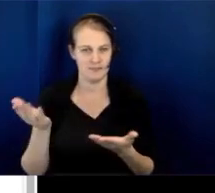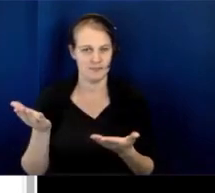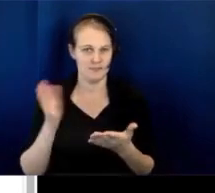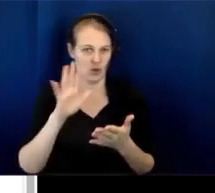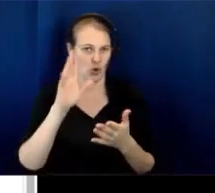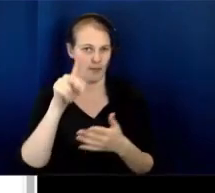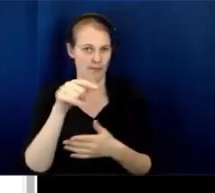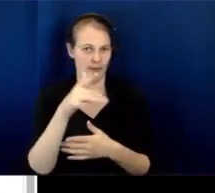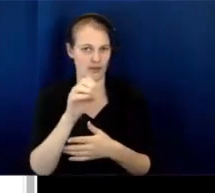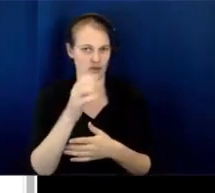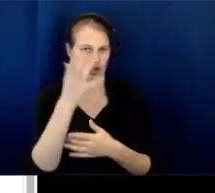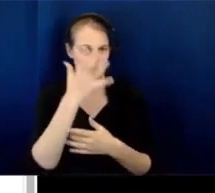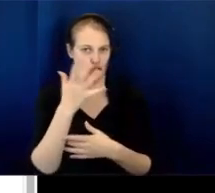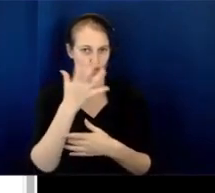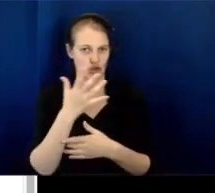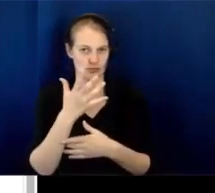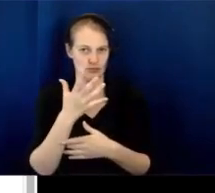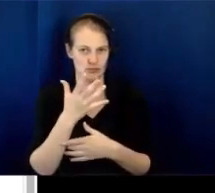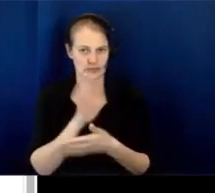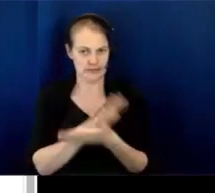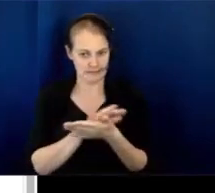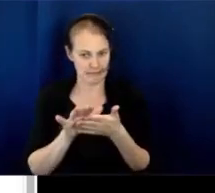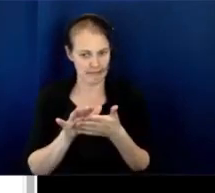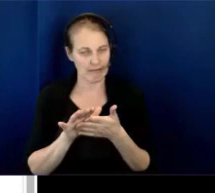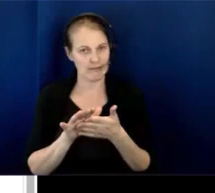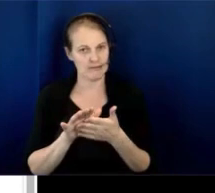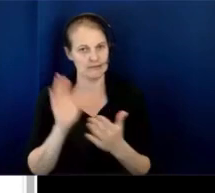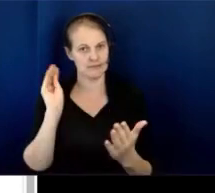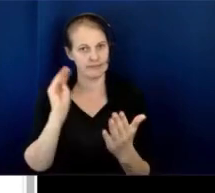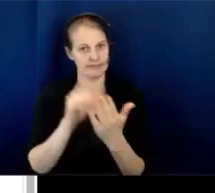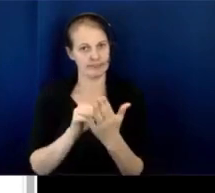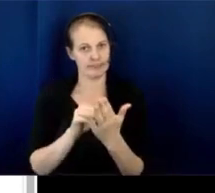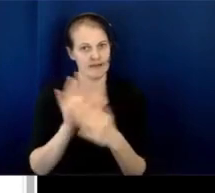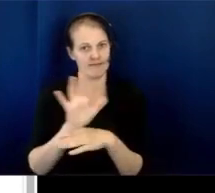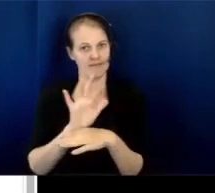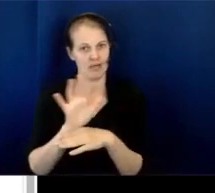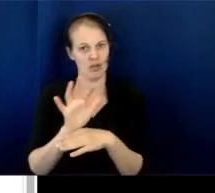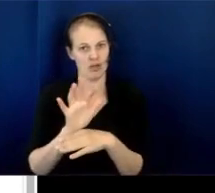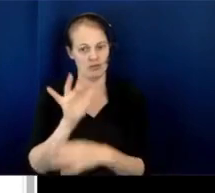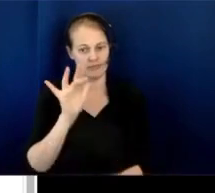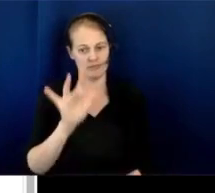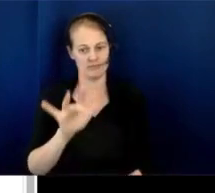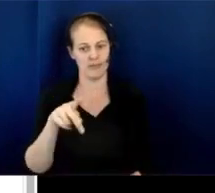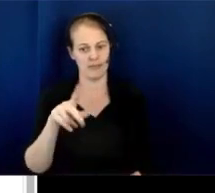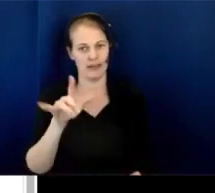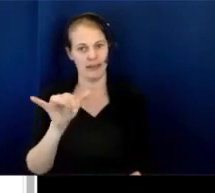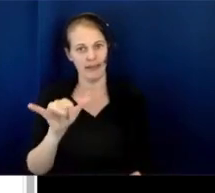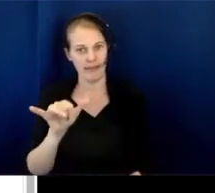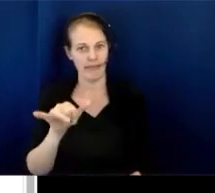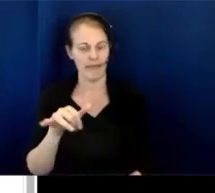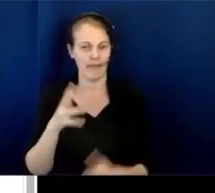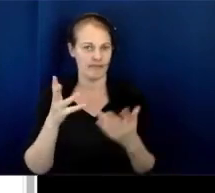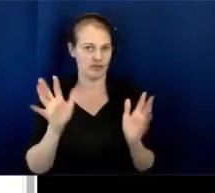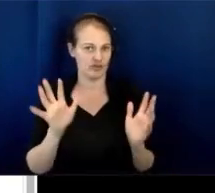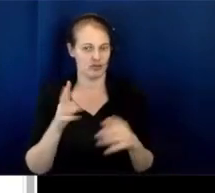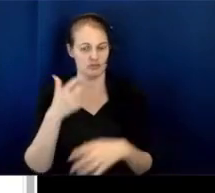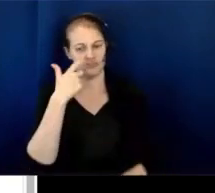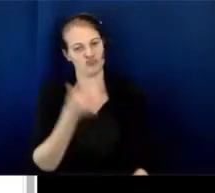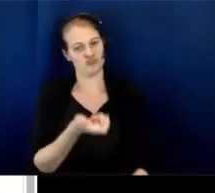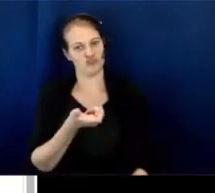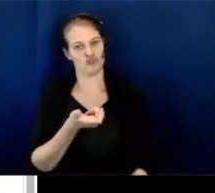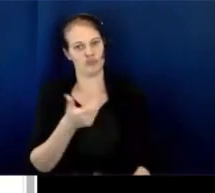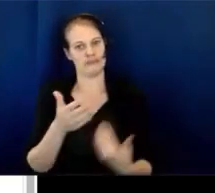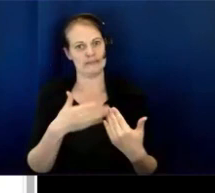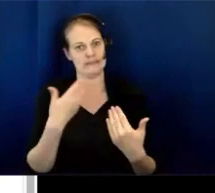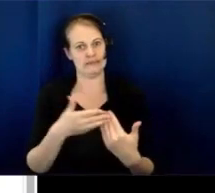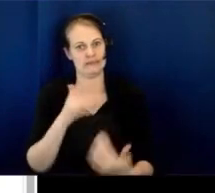look like. You have this really nice embedded video. All your students have to do is hit play. So it's really kind of fantastic, very easy